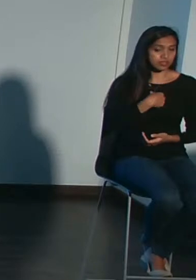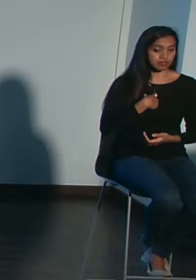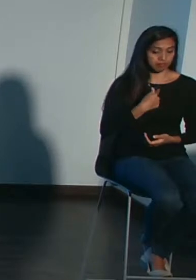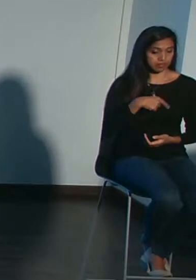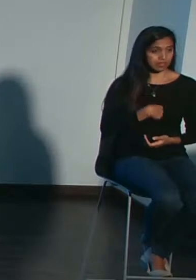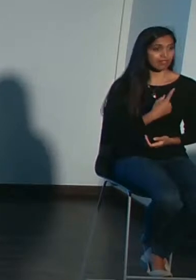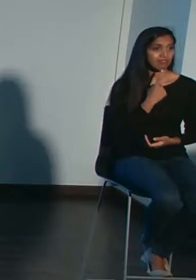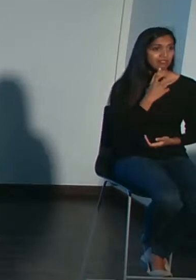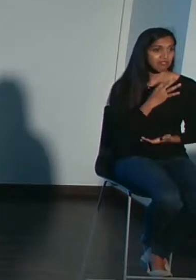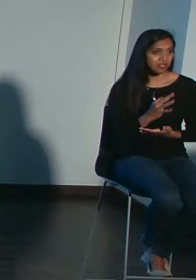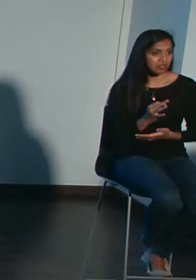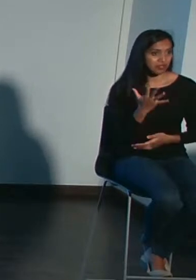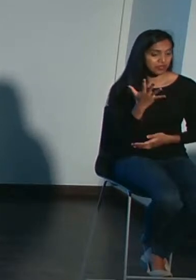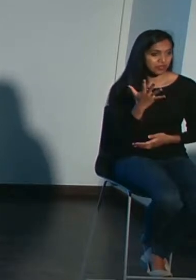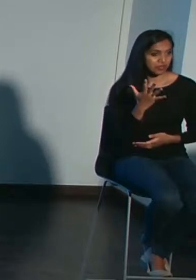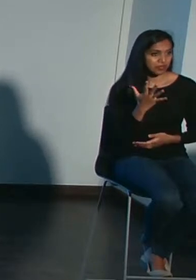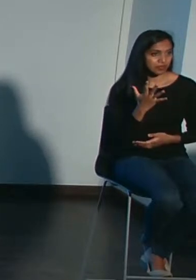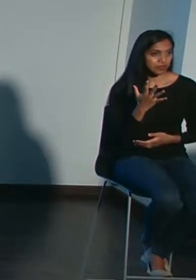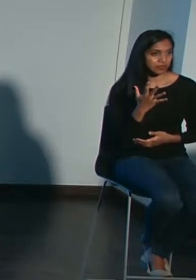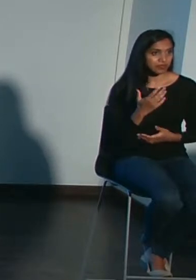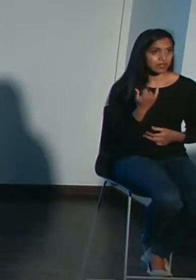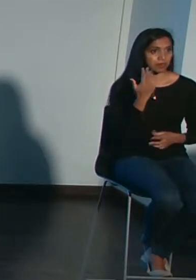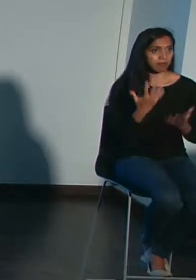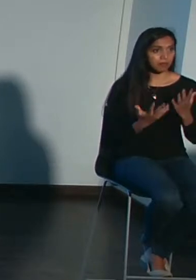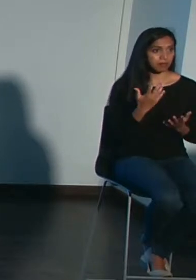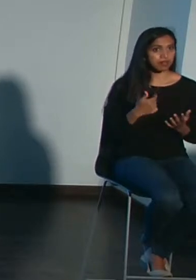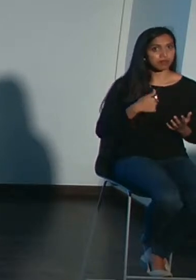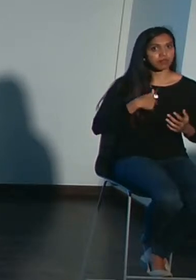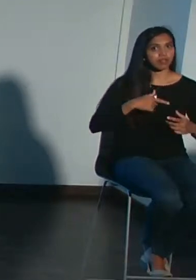the process could have developed differently, or if it